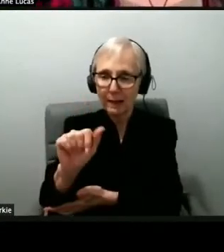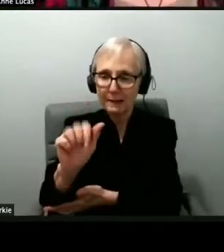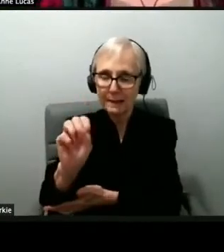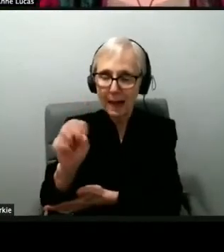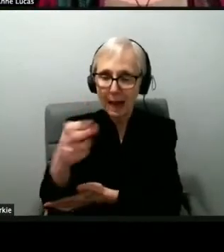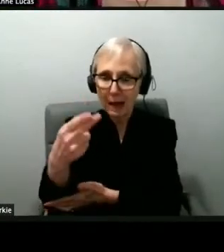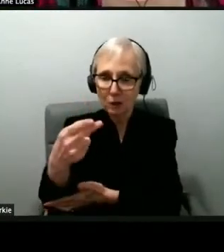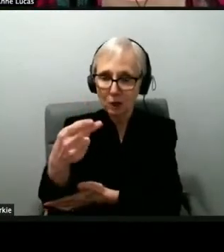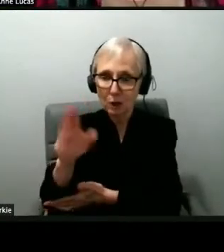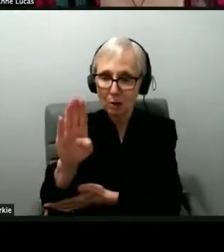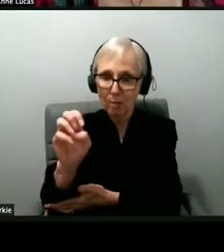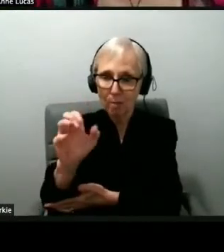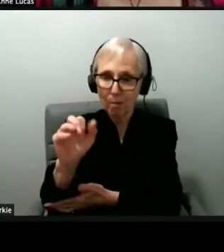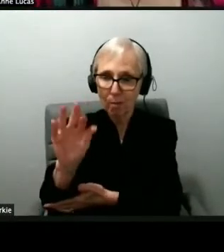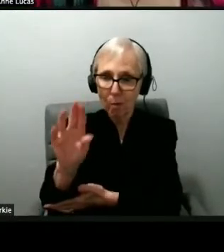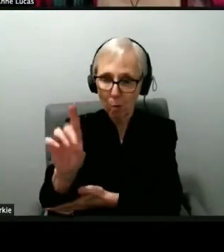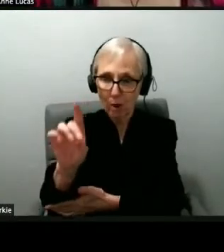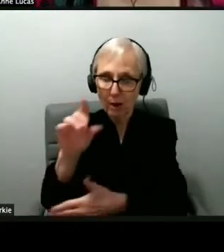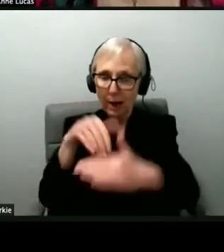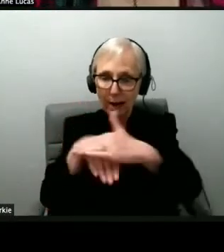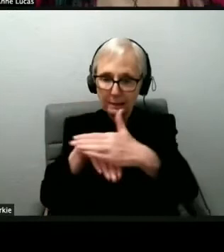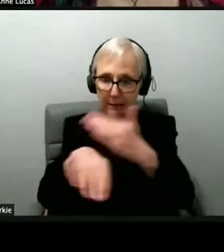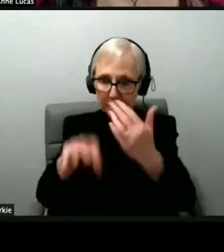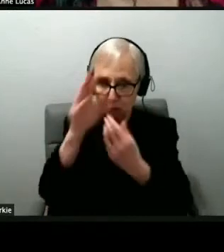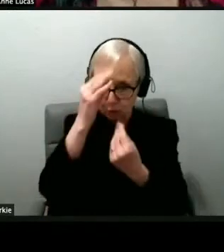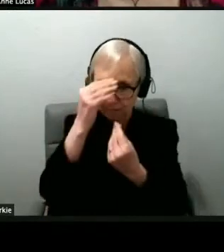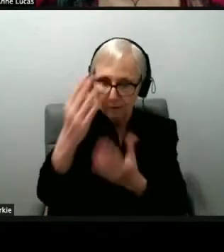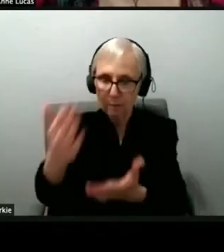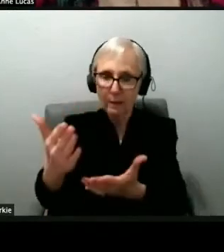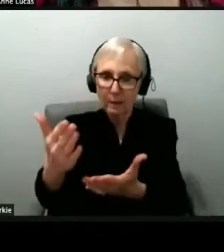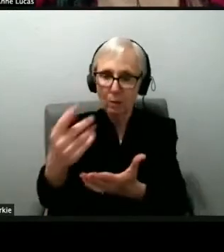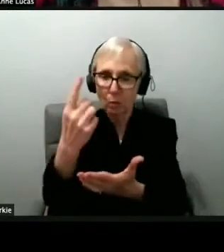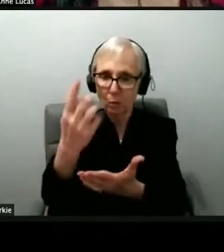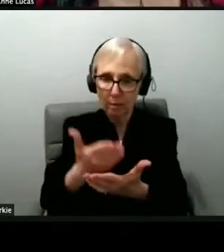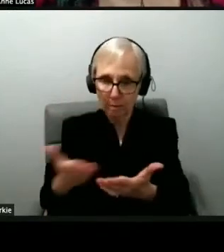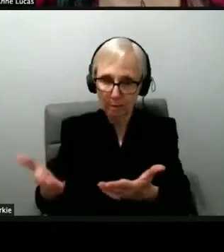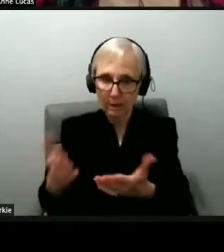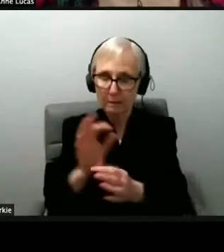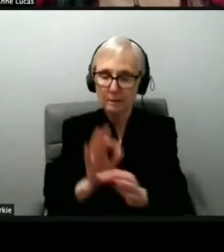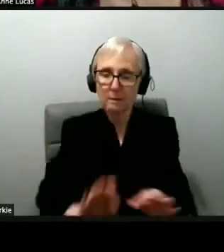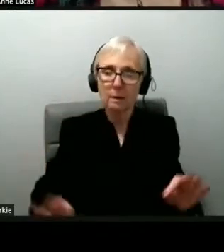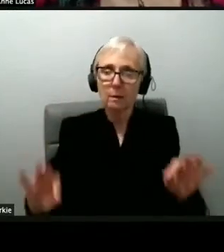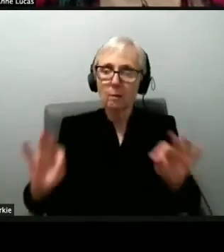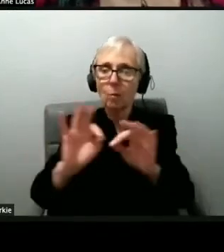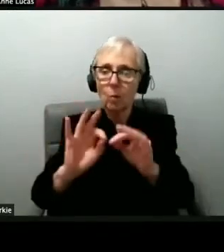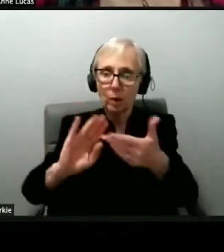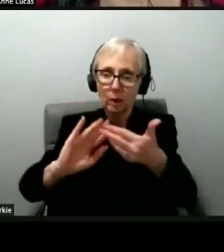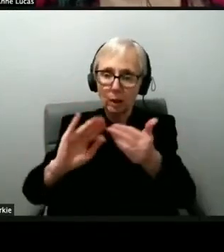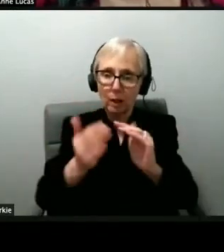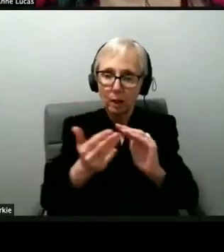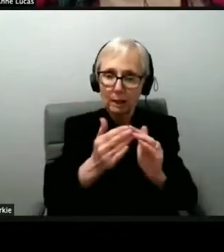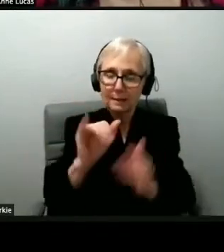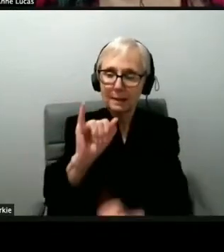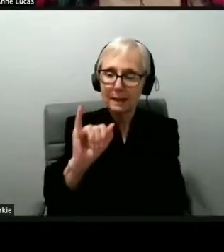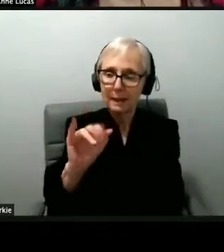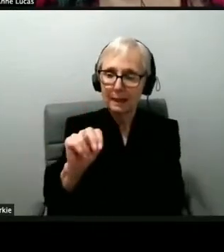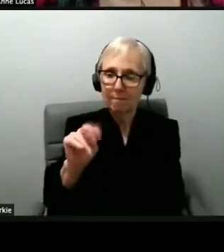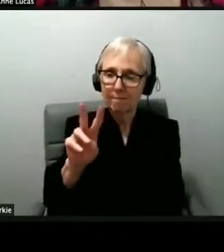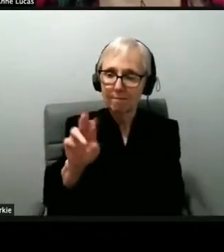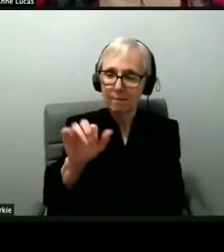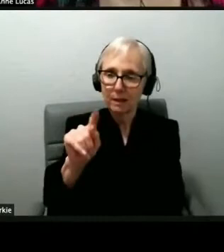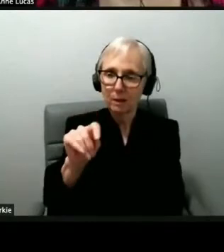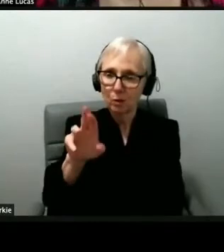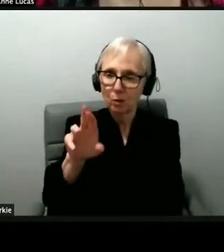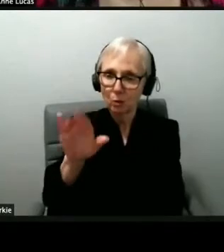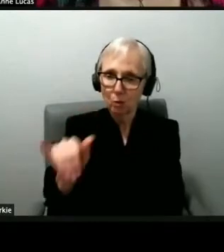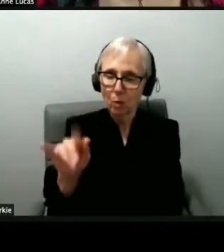have access to information. One thing that's important to the community is inventory. We need